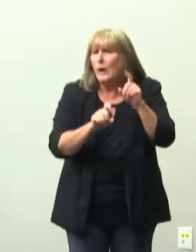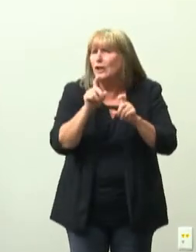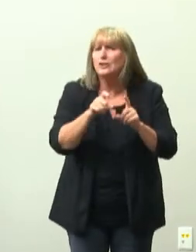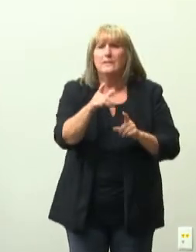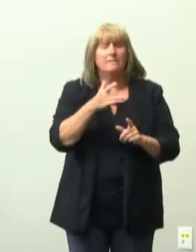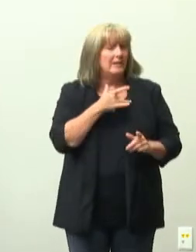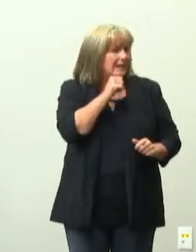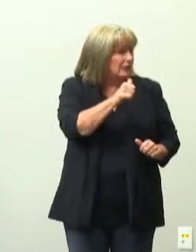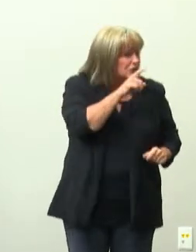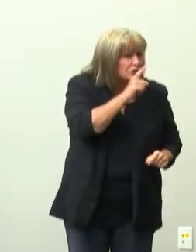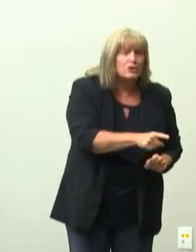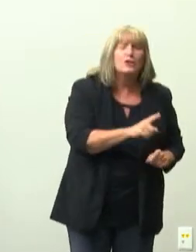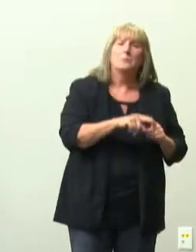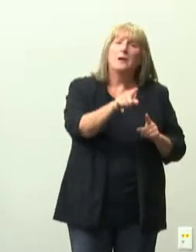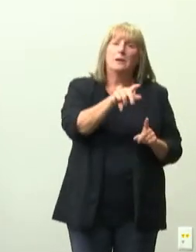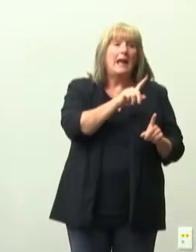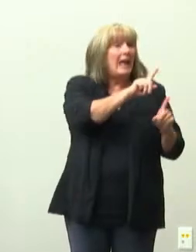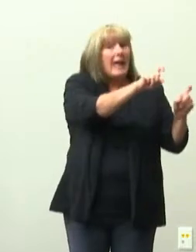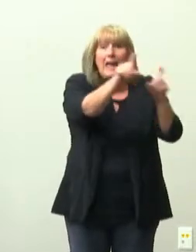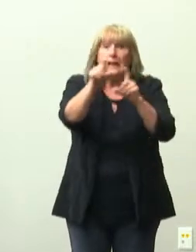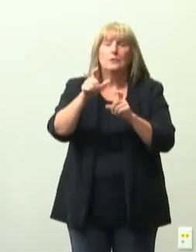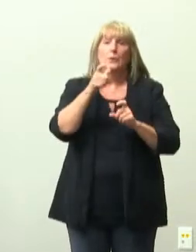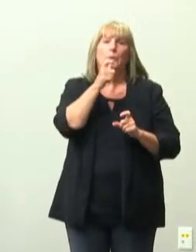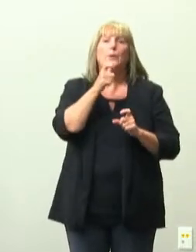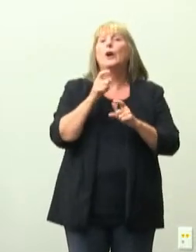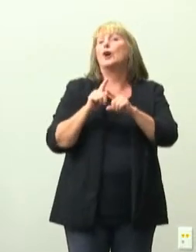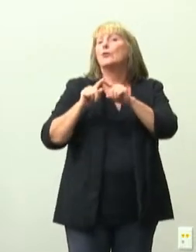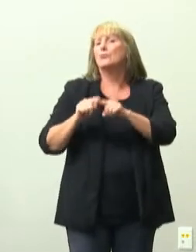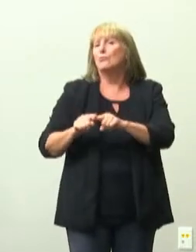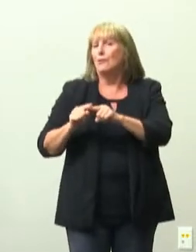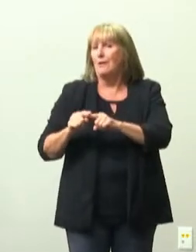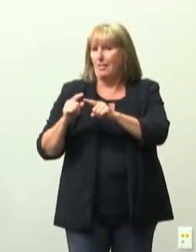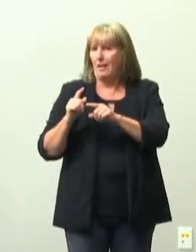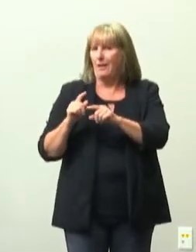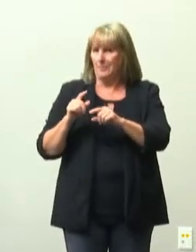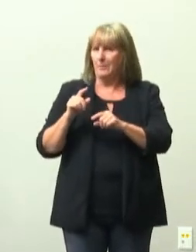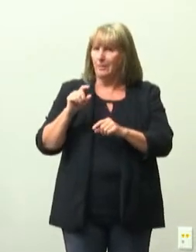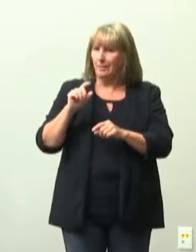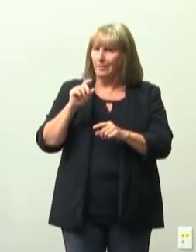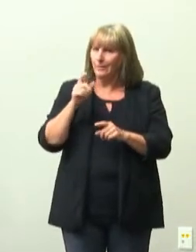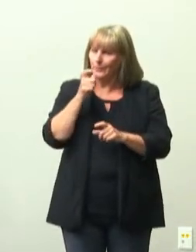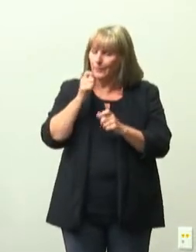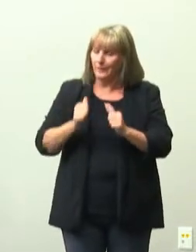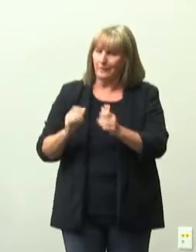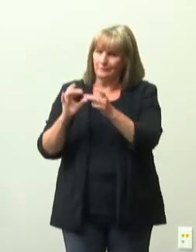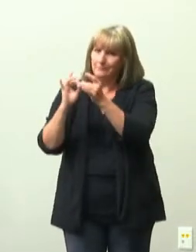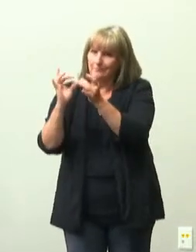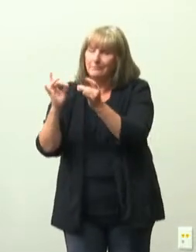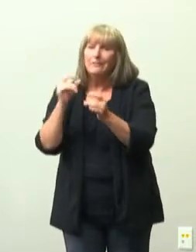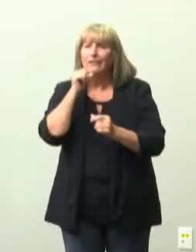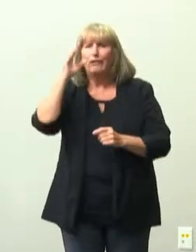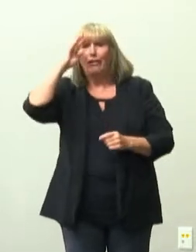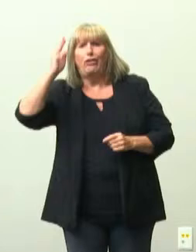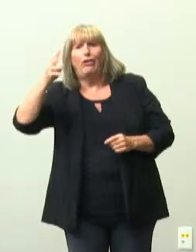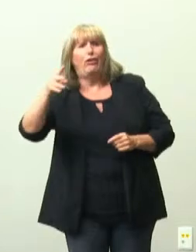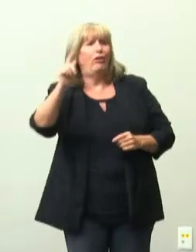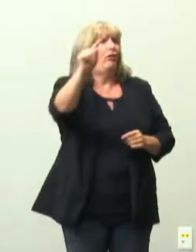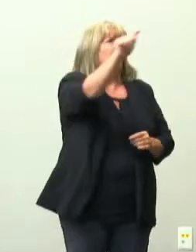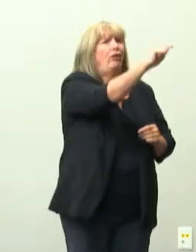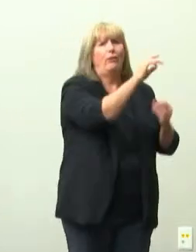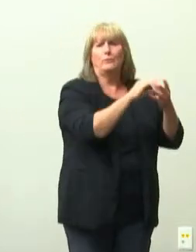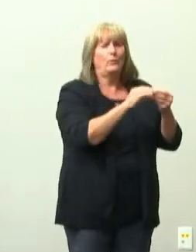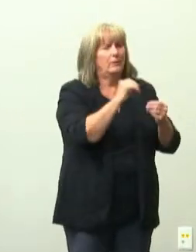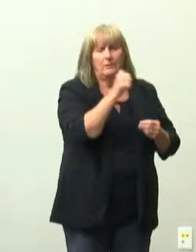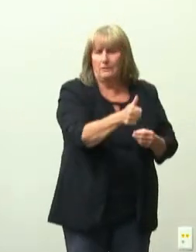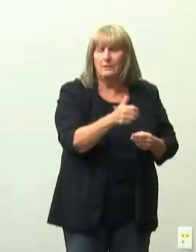have uncertainty, but go to reliable sources because it's definitely not too late. But I certainly am my entire team is